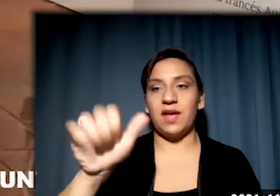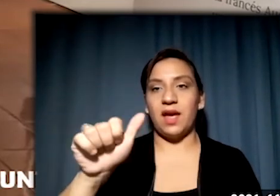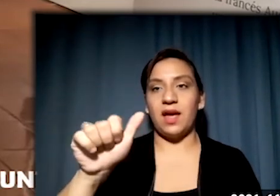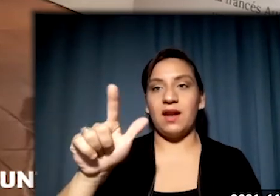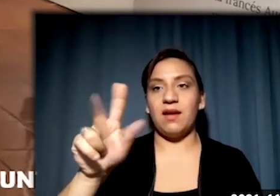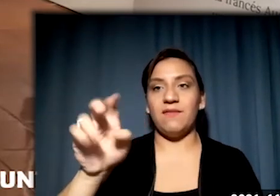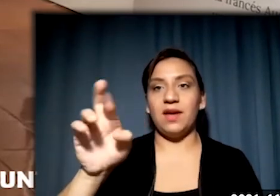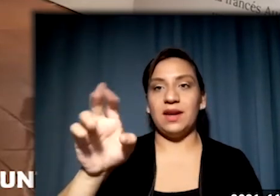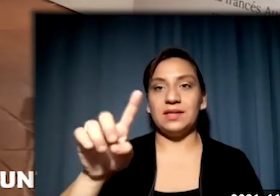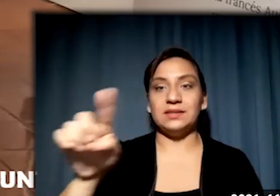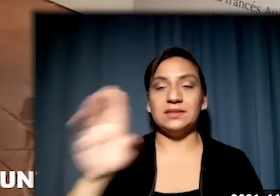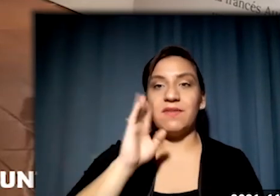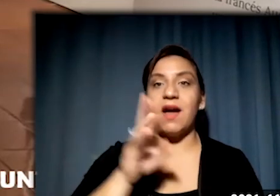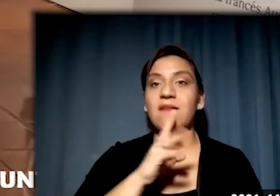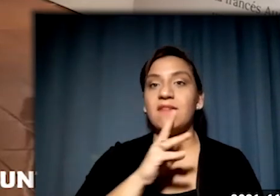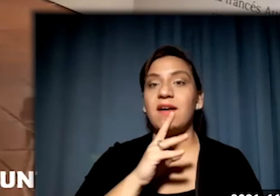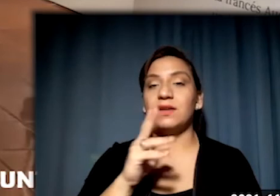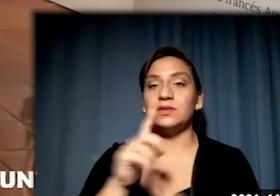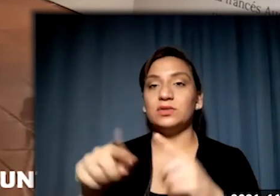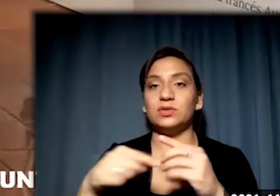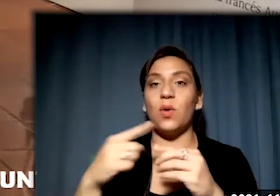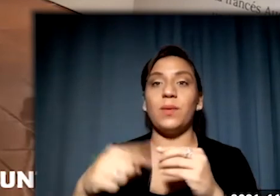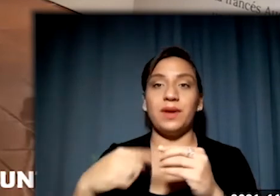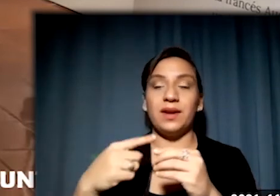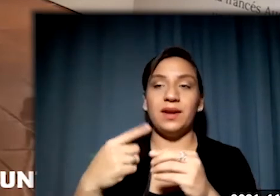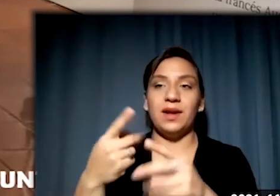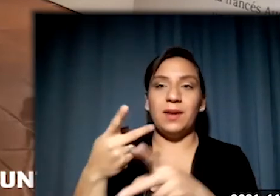Patrimonio Volume 10. Thank you.